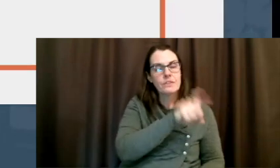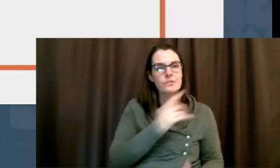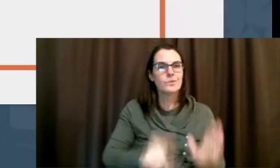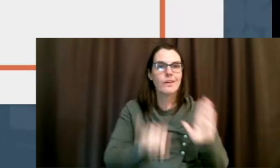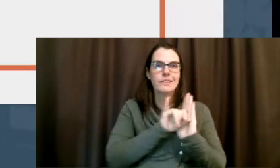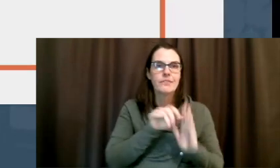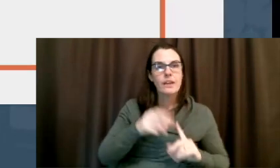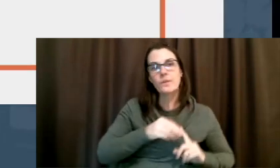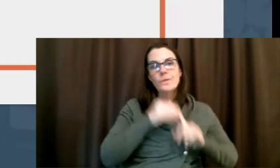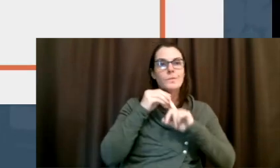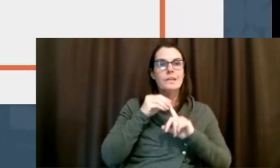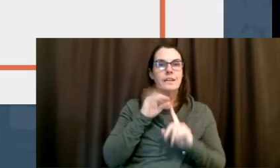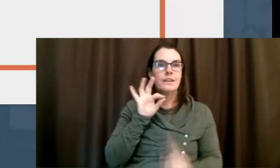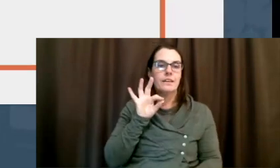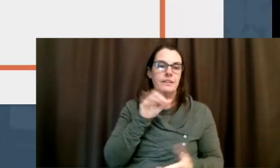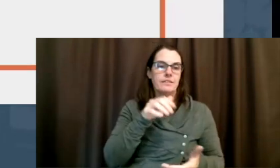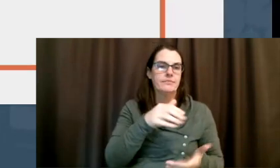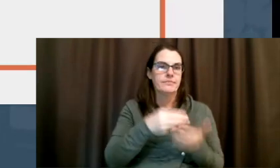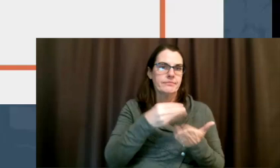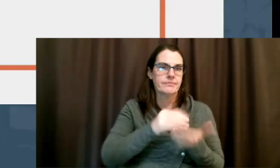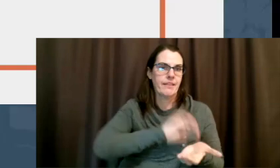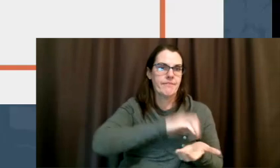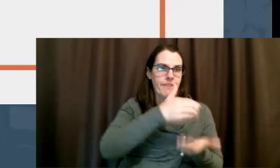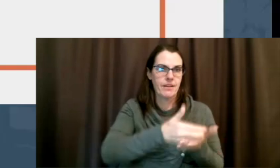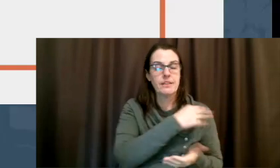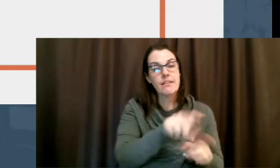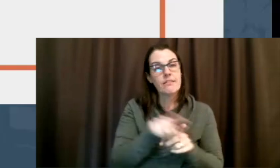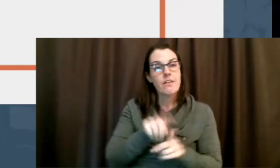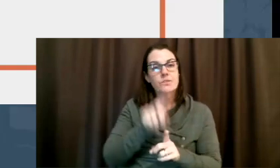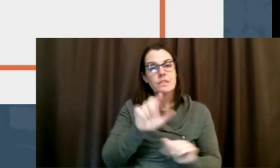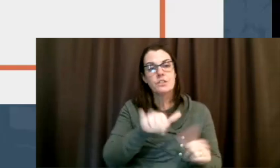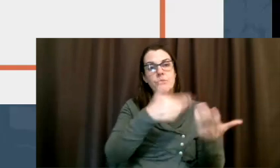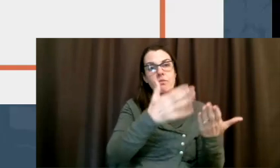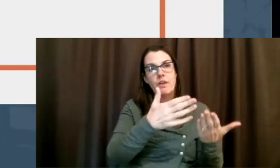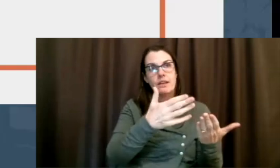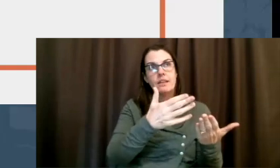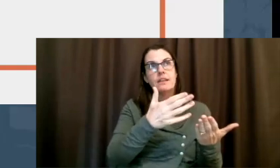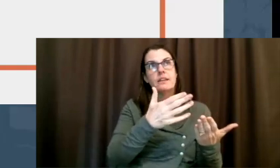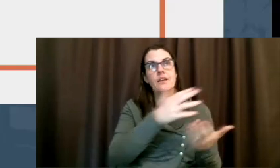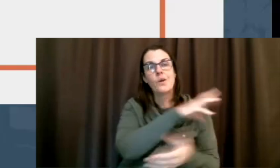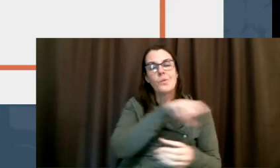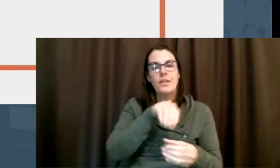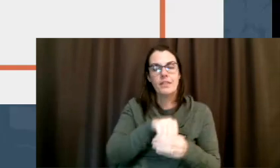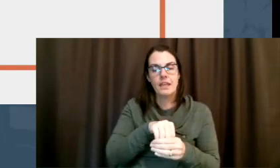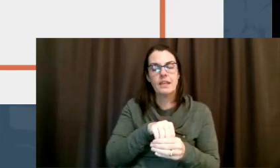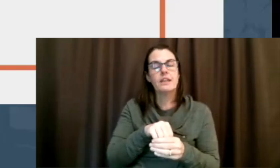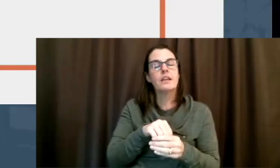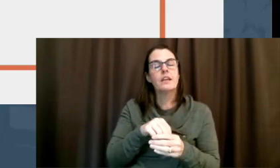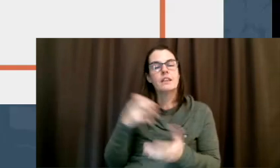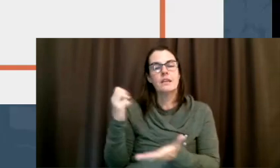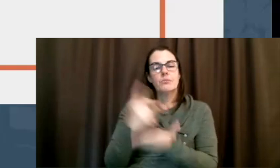matching purposes. And then also they need to be provided for in the approved grant budget for this federal award.